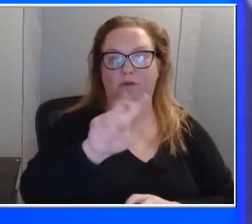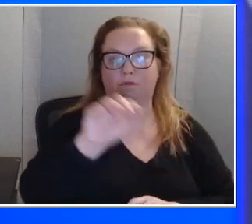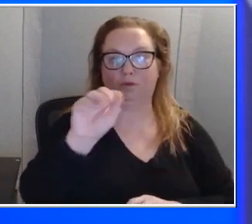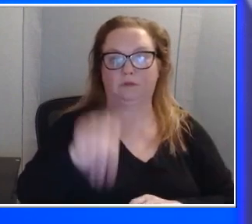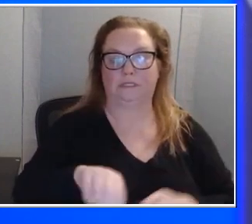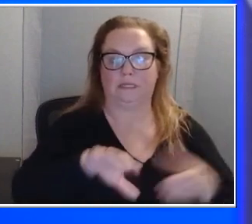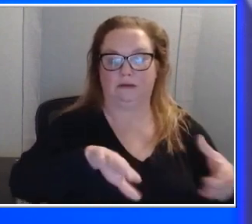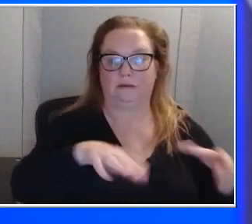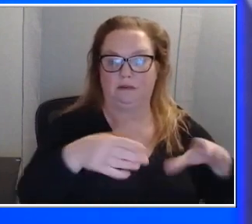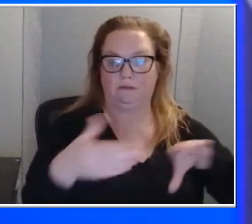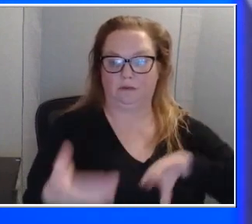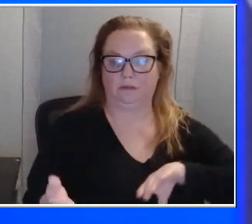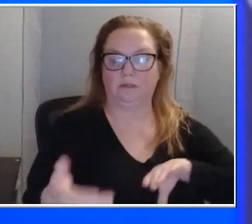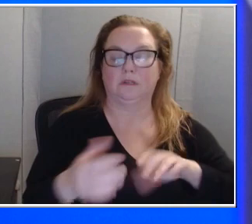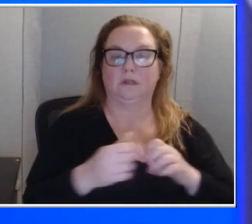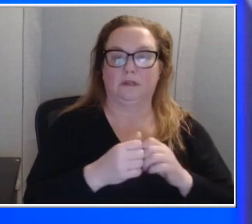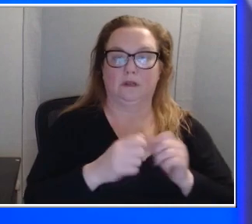rate and